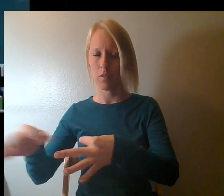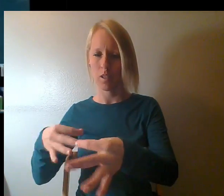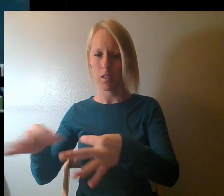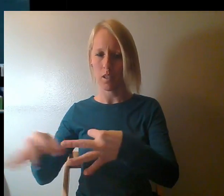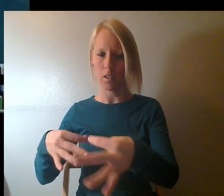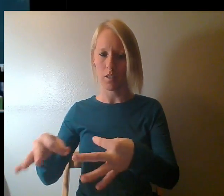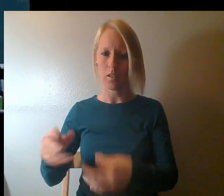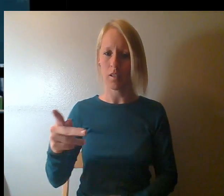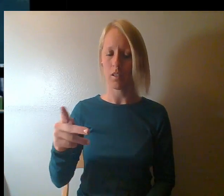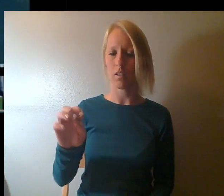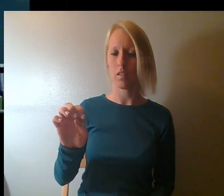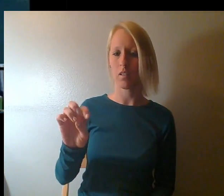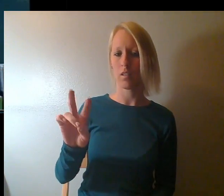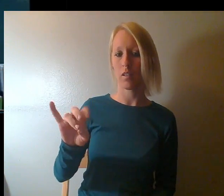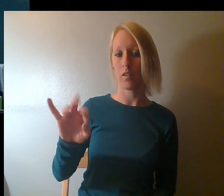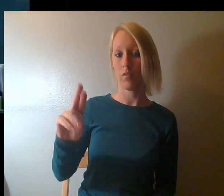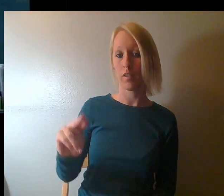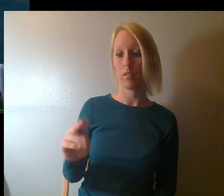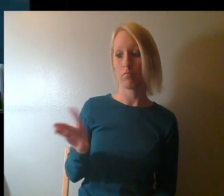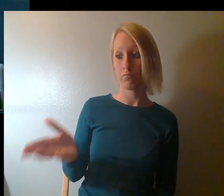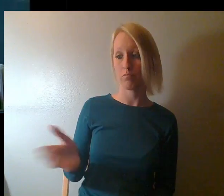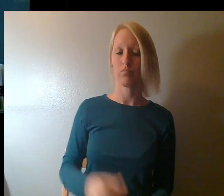All right, Kevin, what'd you come up with?